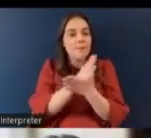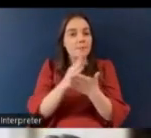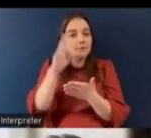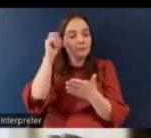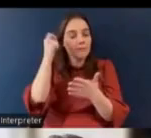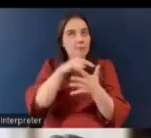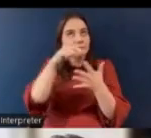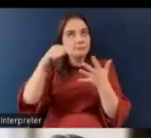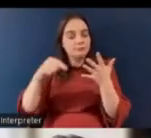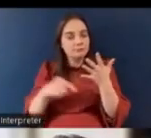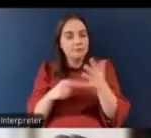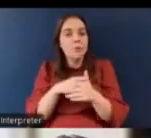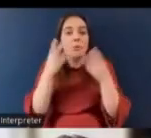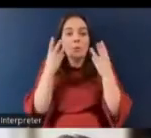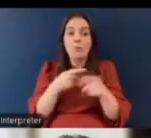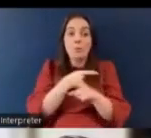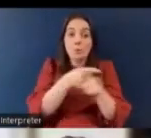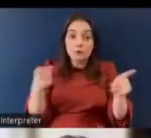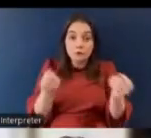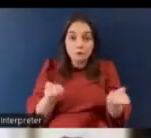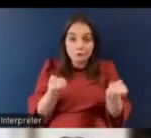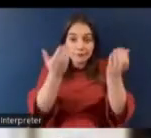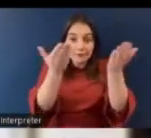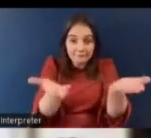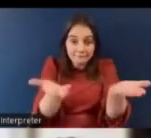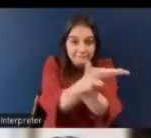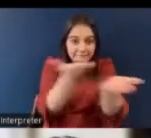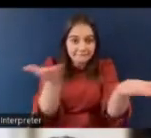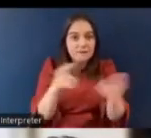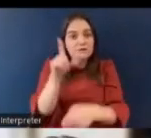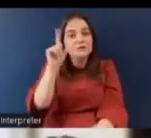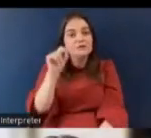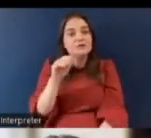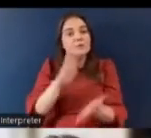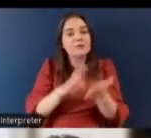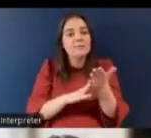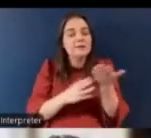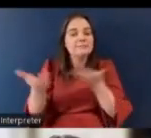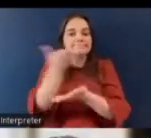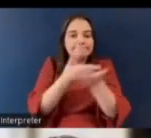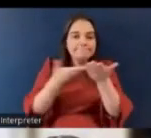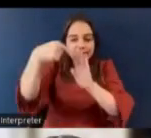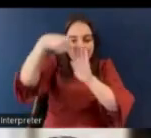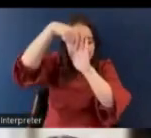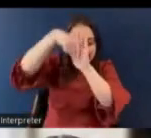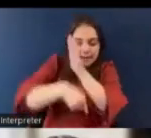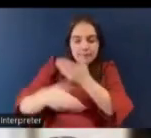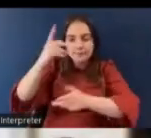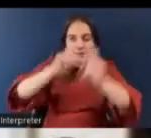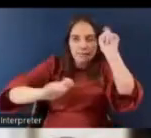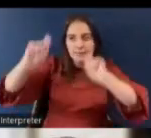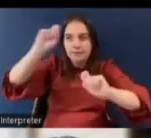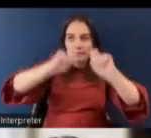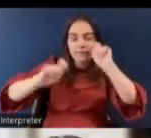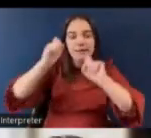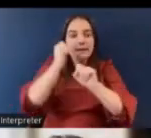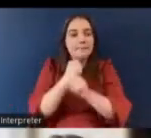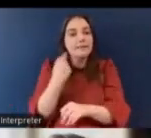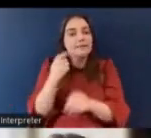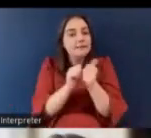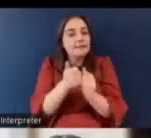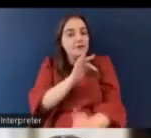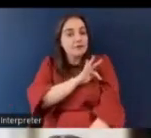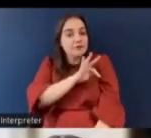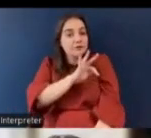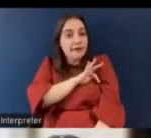is that we're going to give you guys actually about 20 minutes or so to really dig into one of the activities yourself so that you